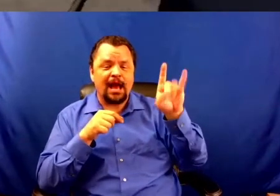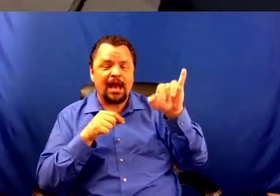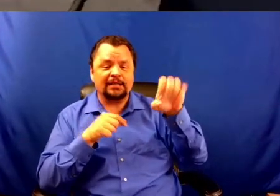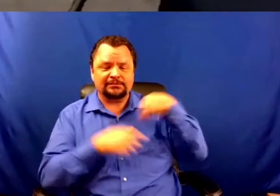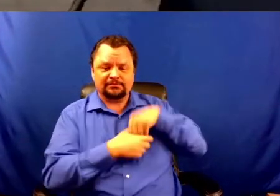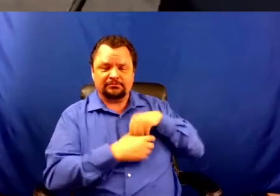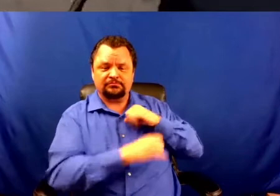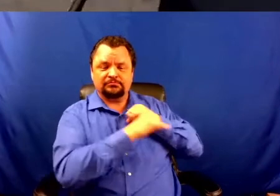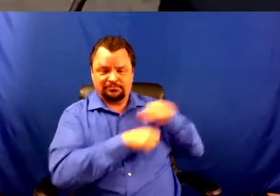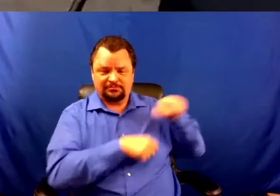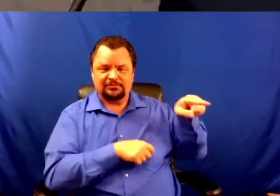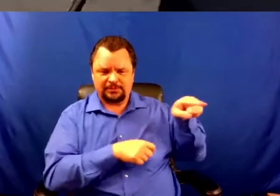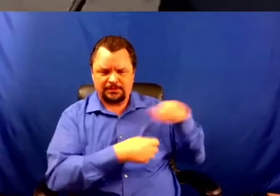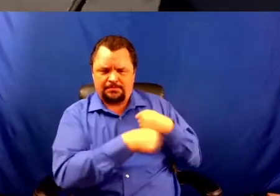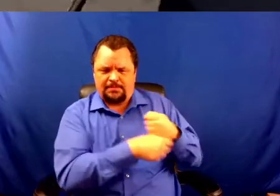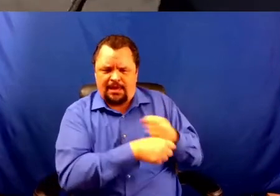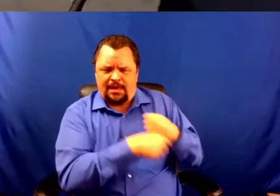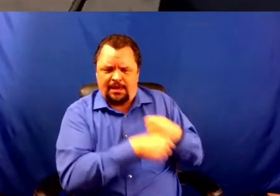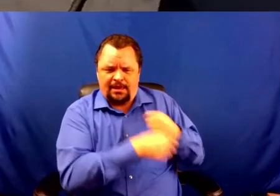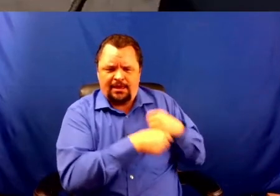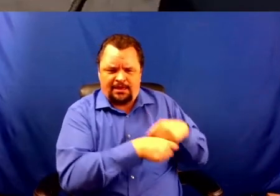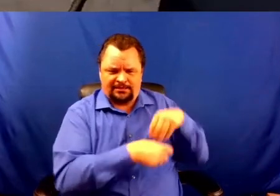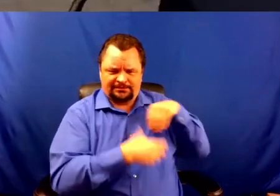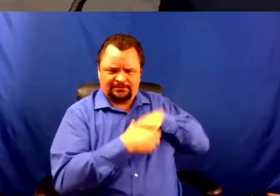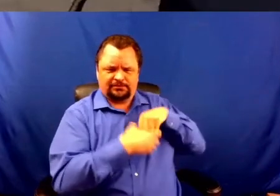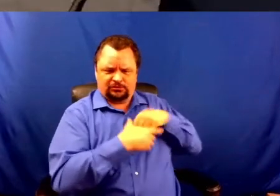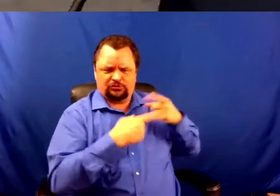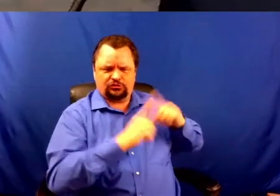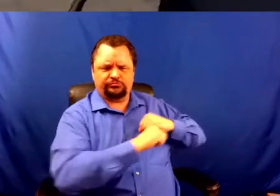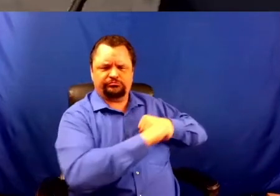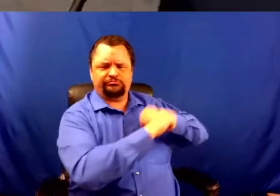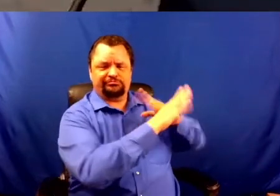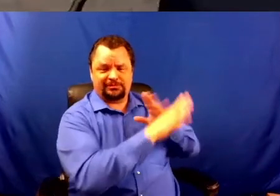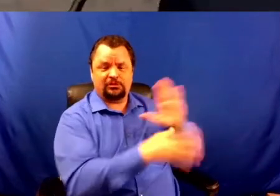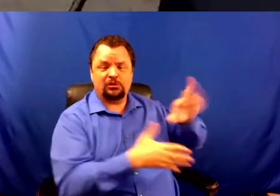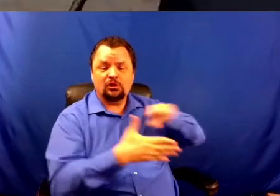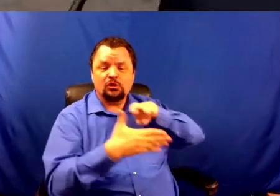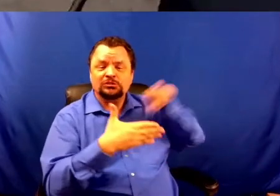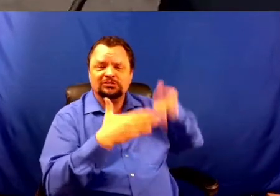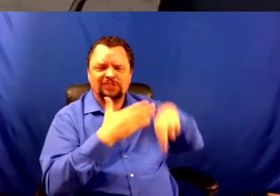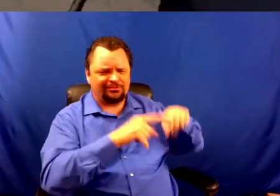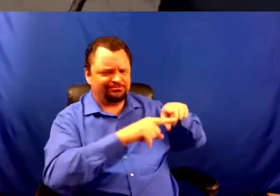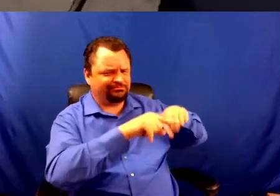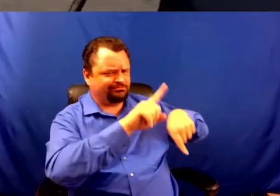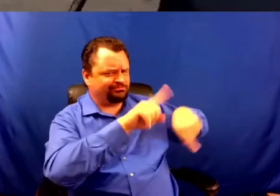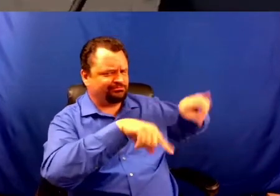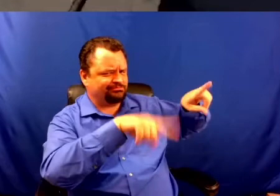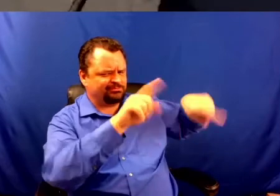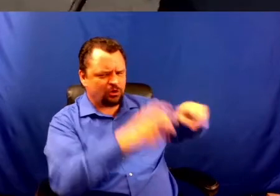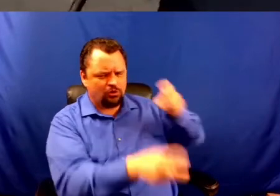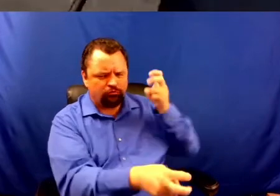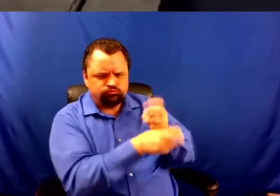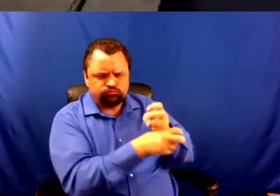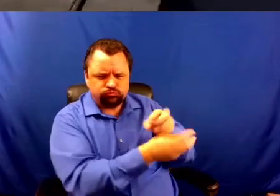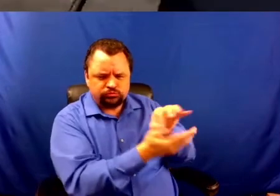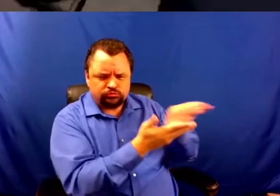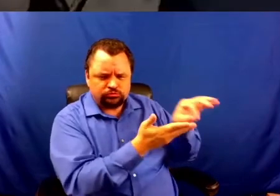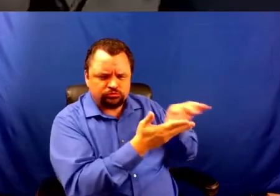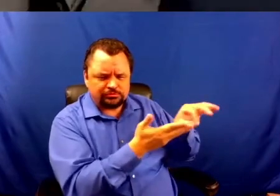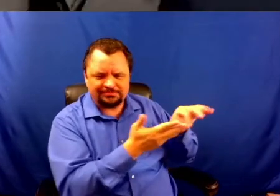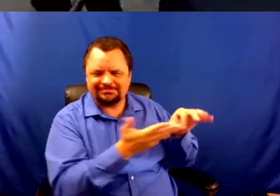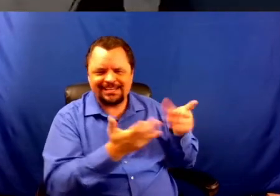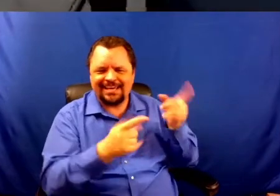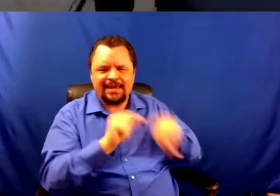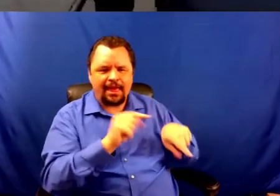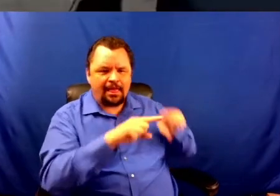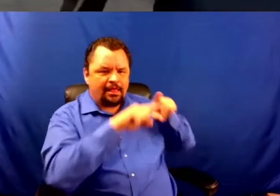antibodies that are made during natural immunity are quite variable, and that we can't